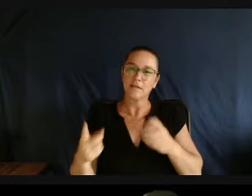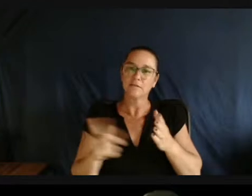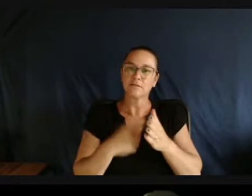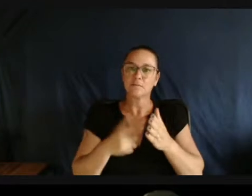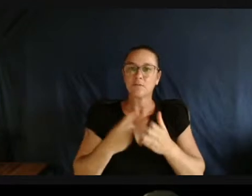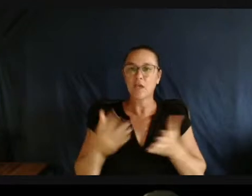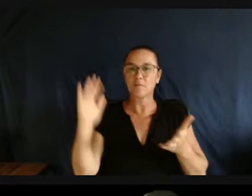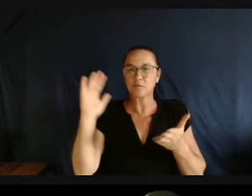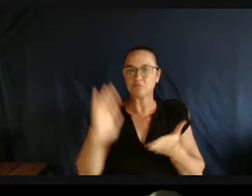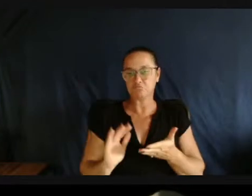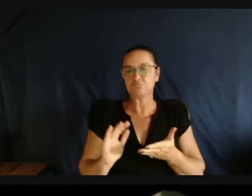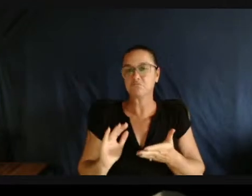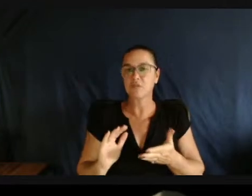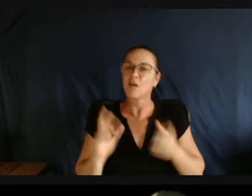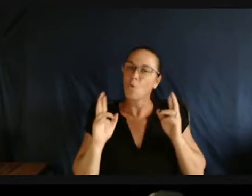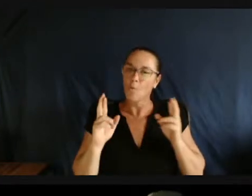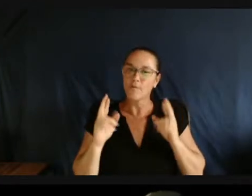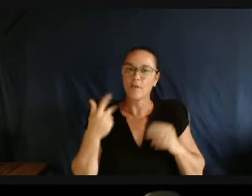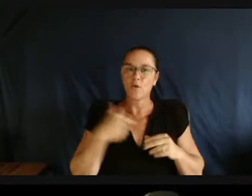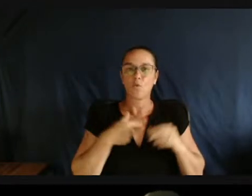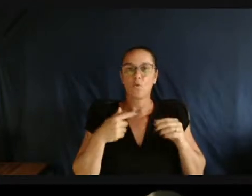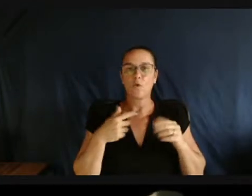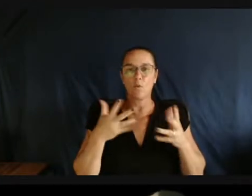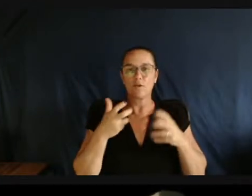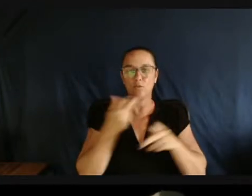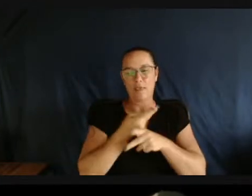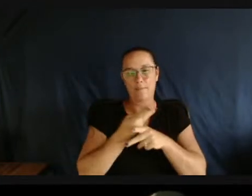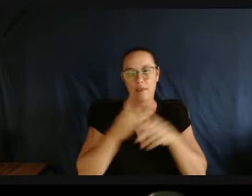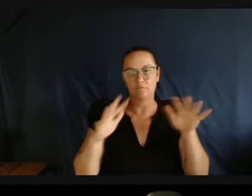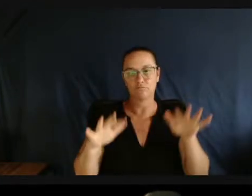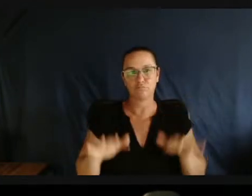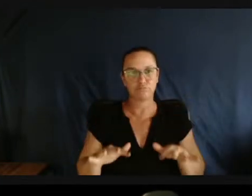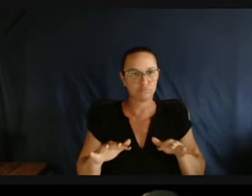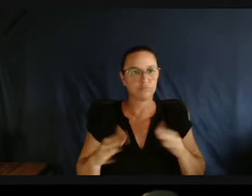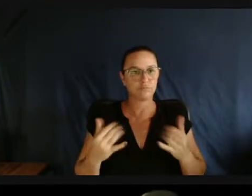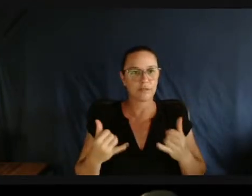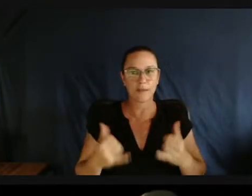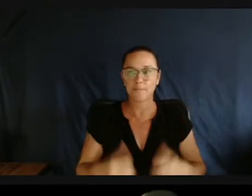and that's how we hope they stay. So here is the last week of time